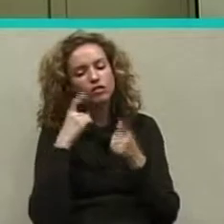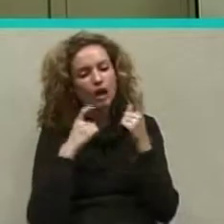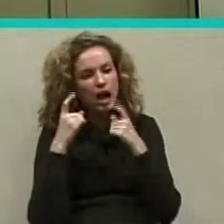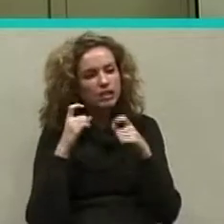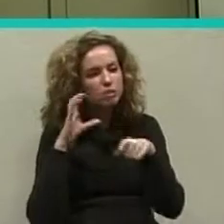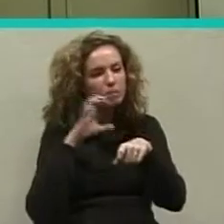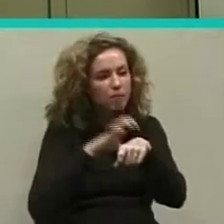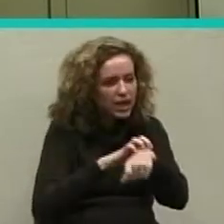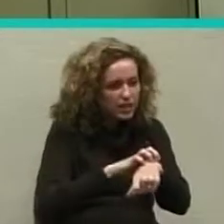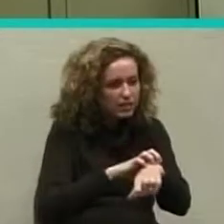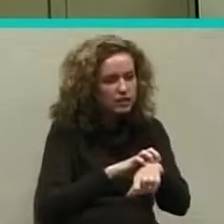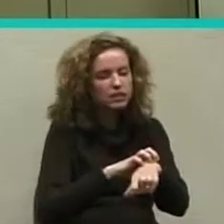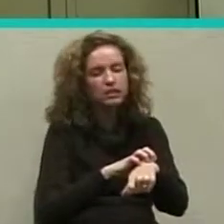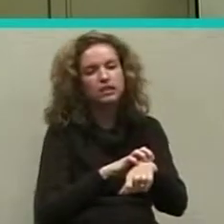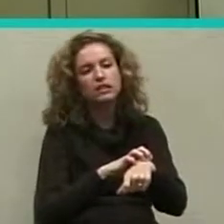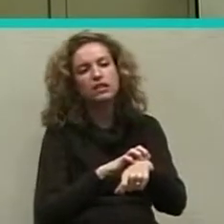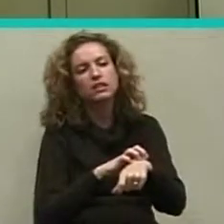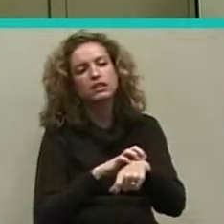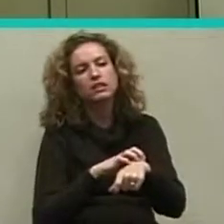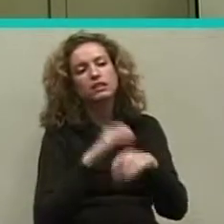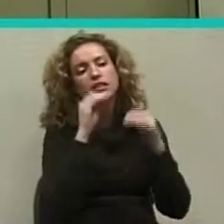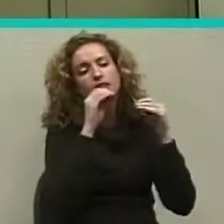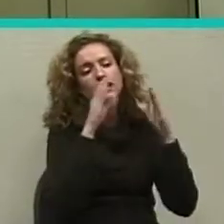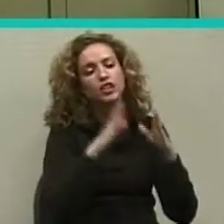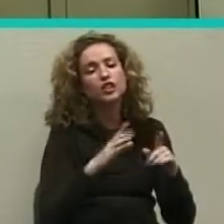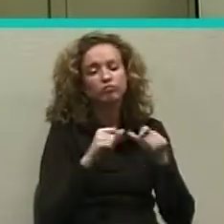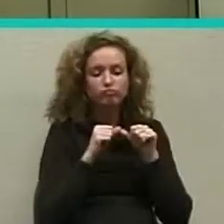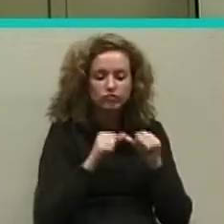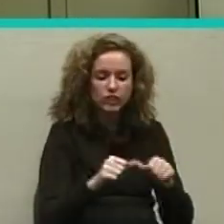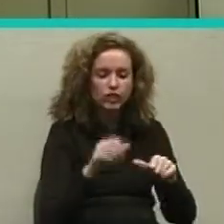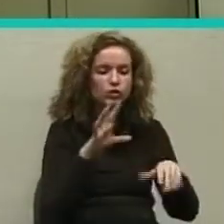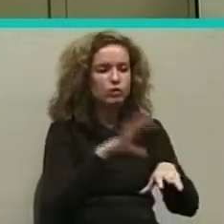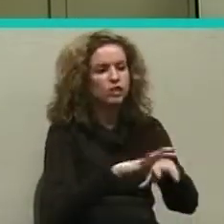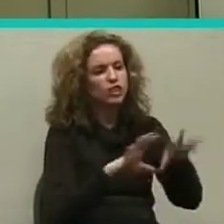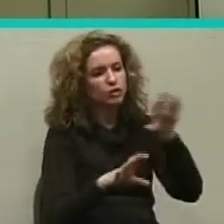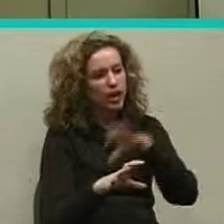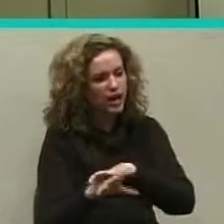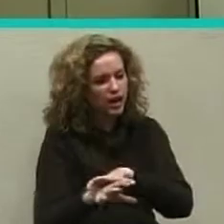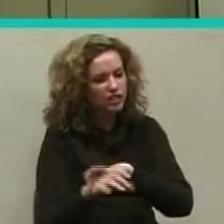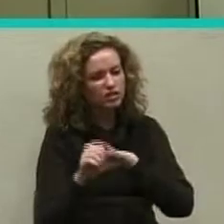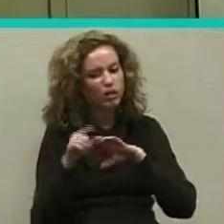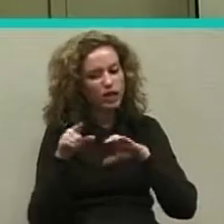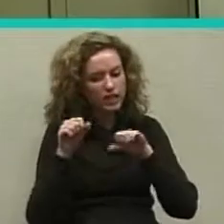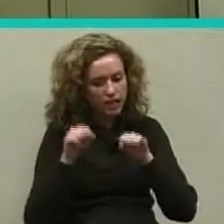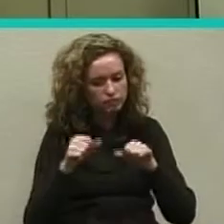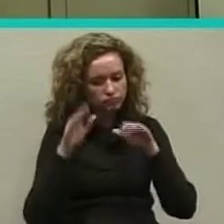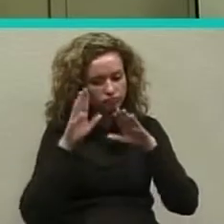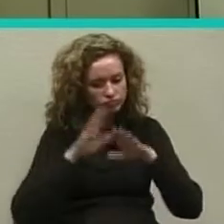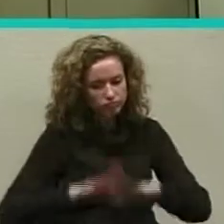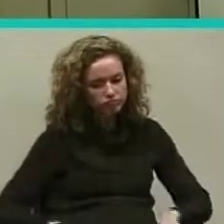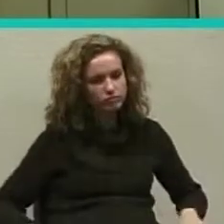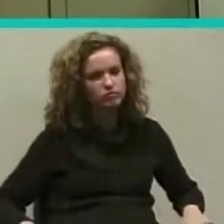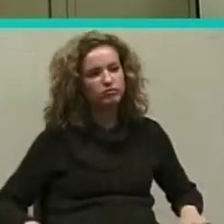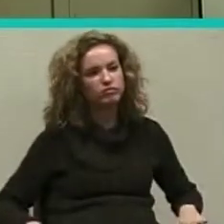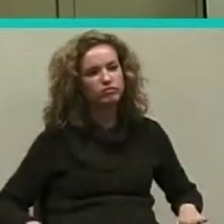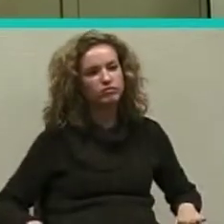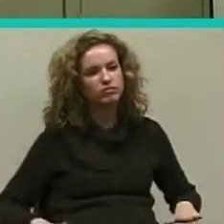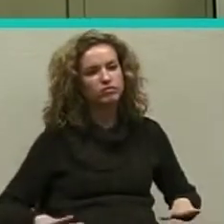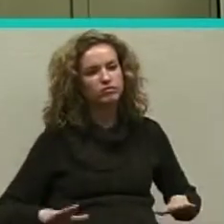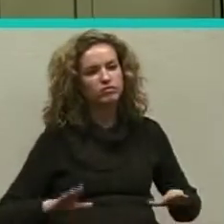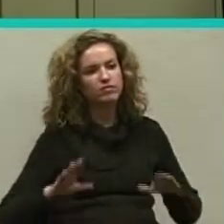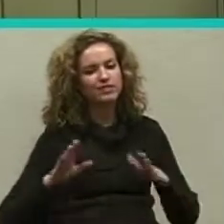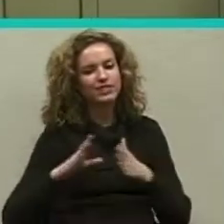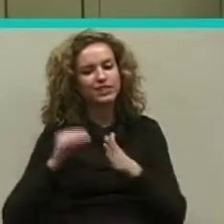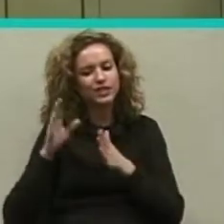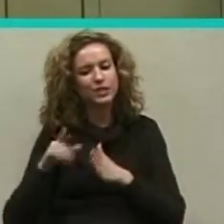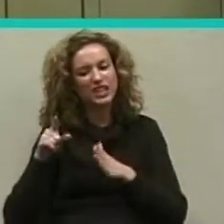arm. Mrs. Katz continues to restrain Michael and to remain calm, attempting to allow Michael to relax. Michael begins